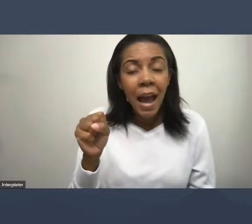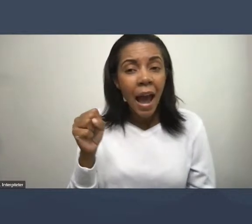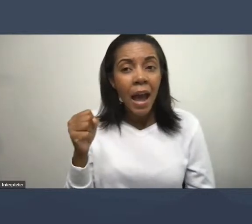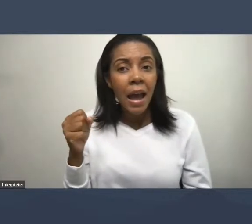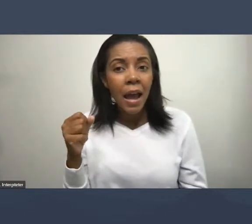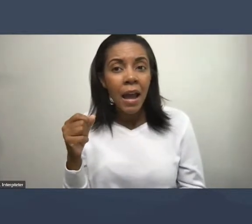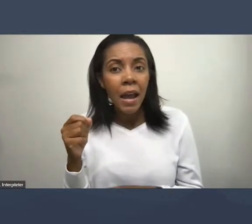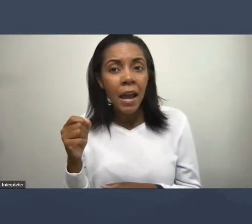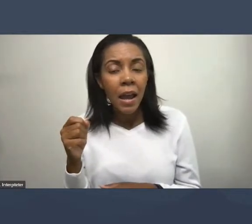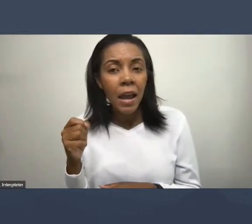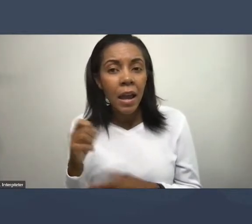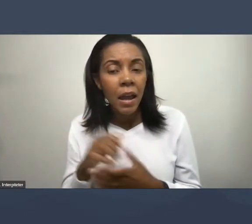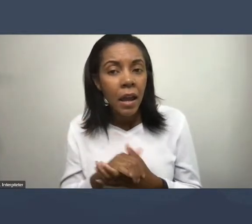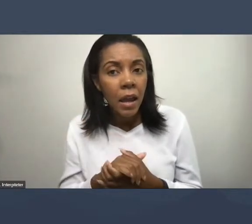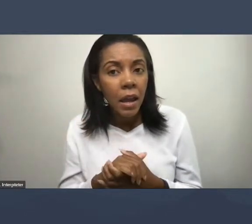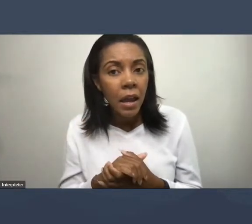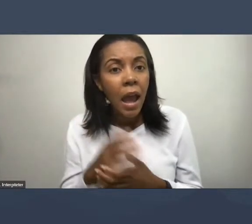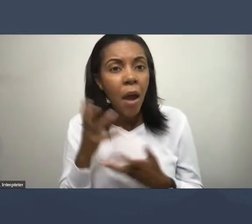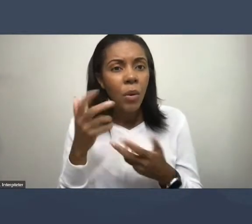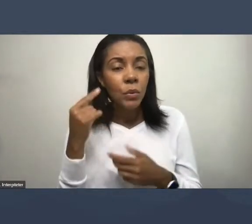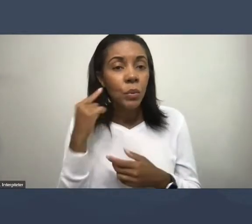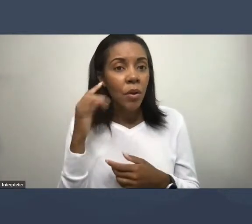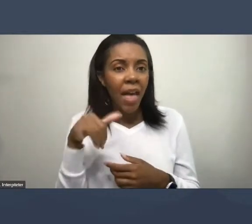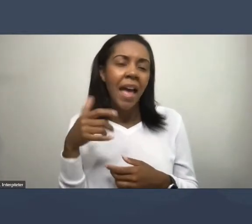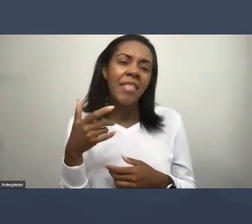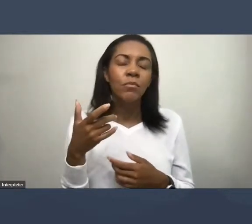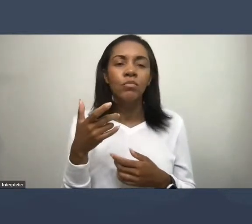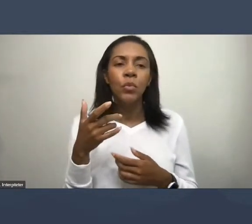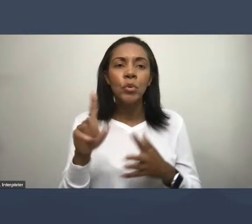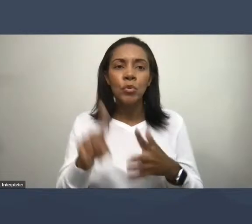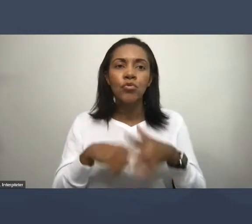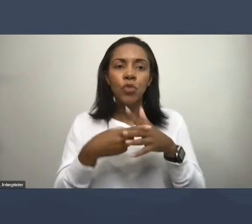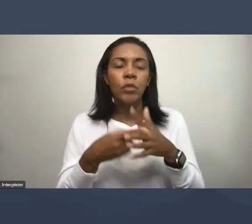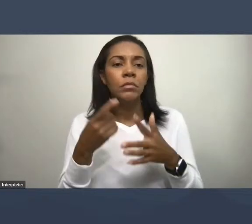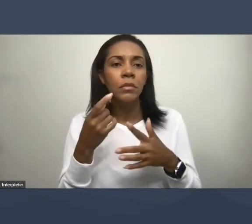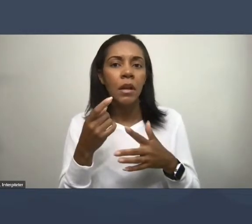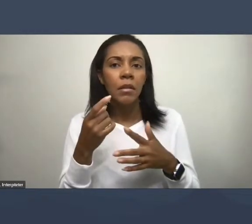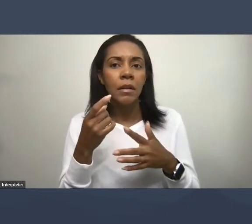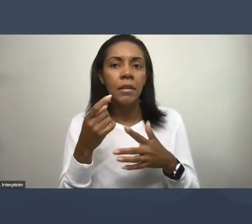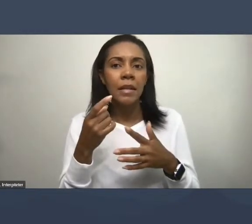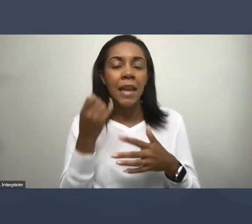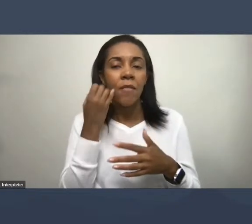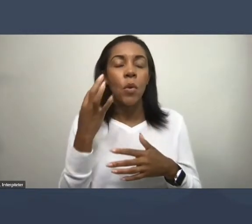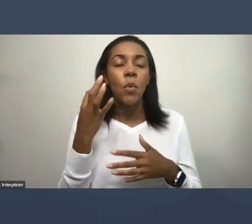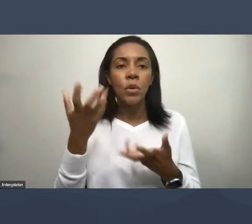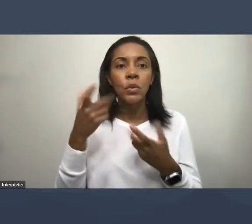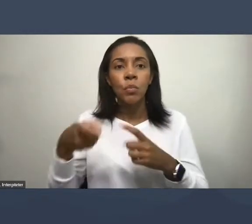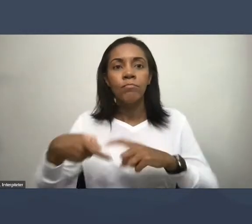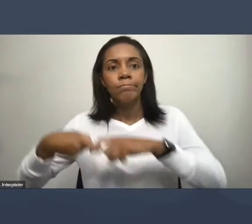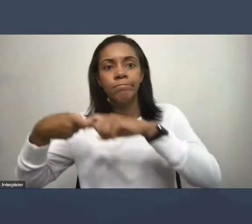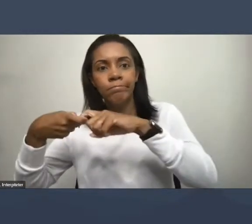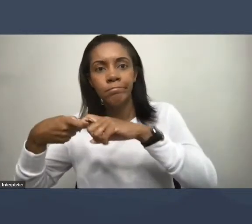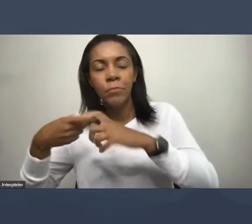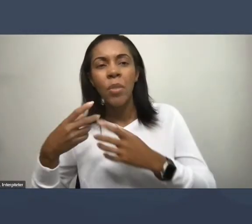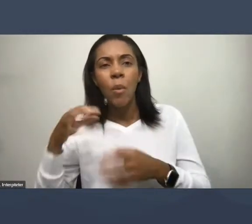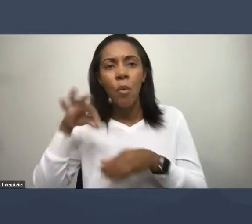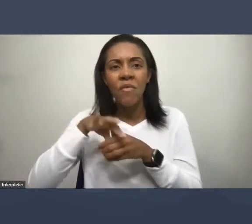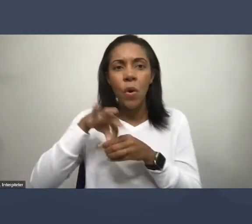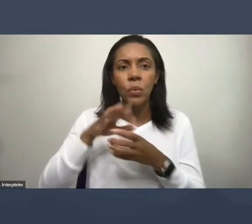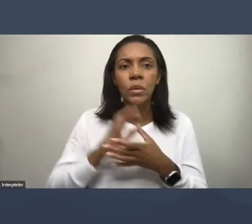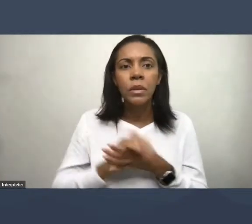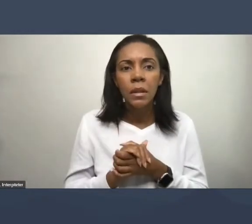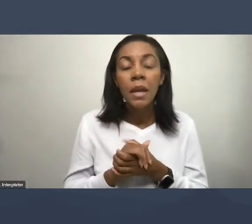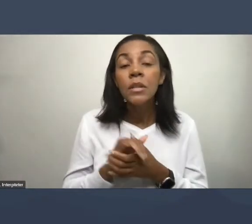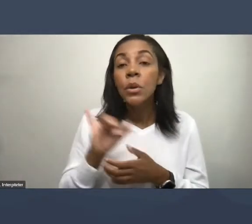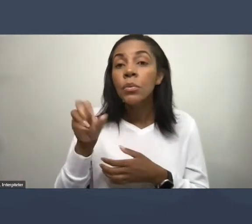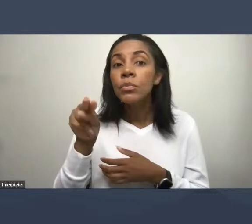Yeah. We'll hear that, and then I'll entertain a motion to hold, if that's, and then we'll have a vote on if that's the will of the body. Councilman Jones?